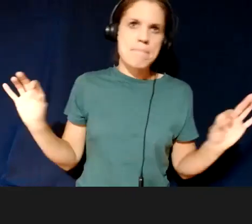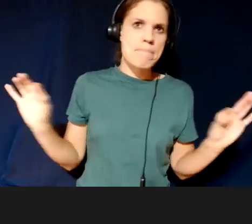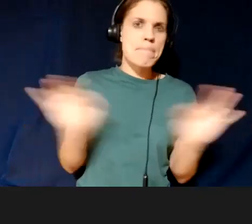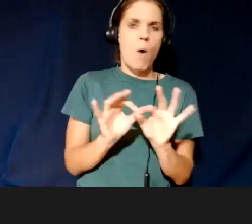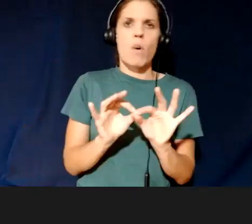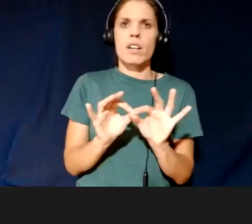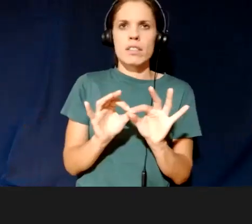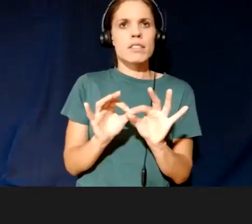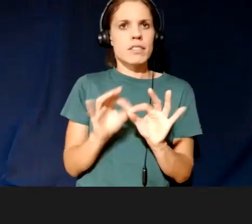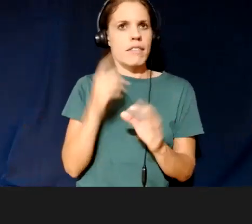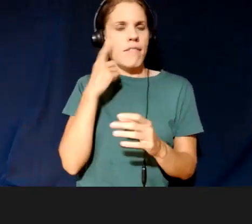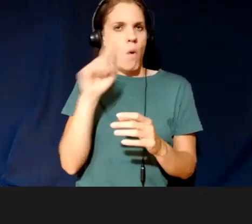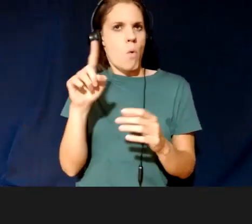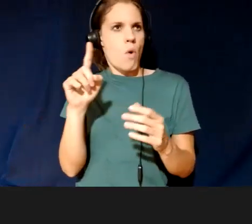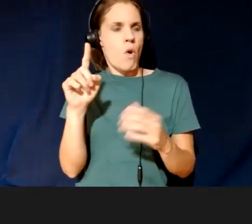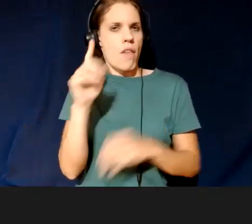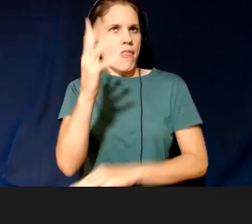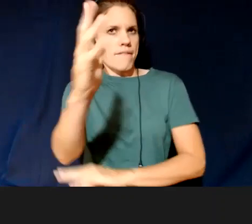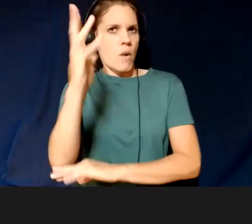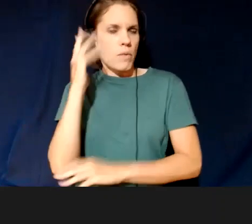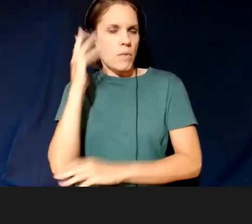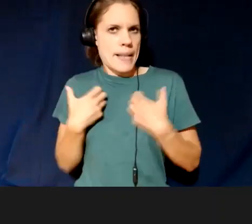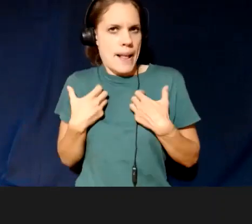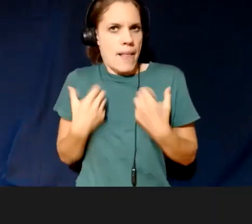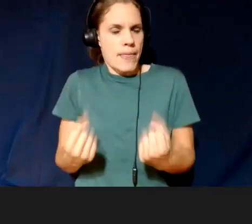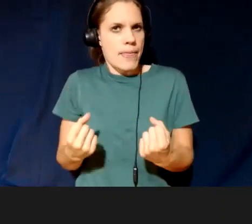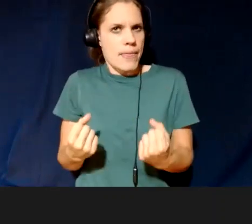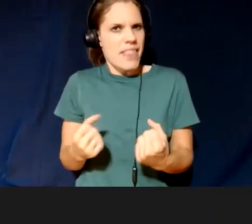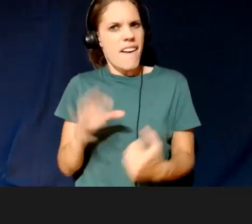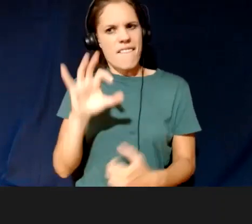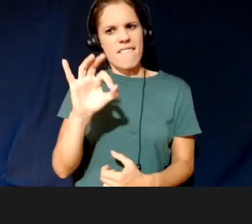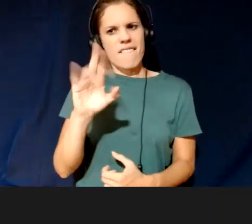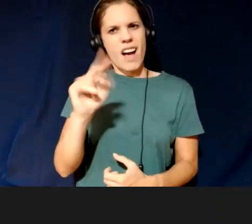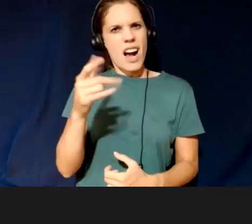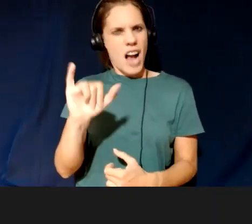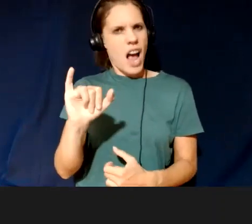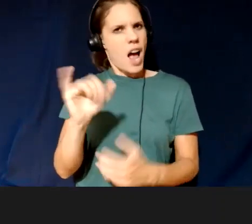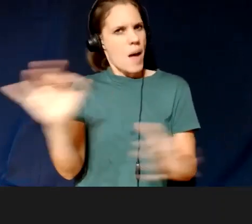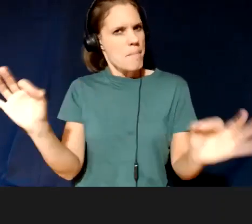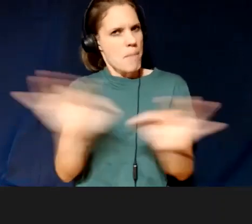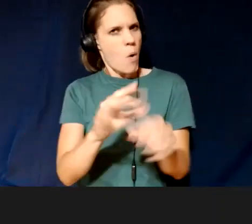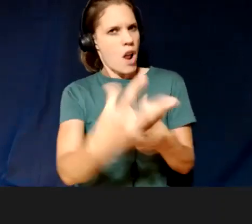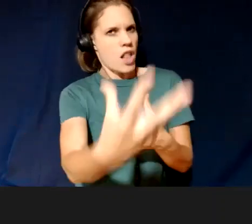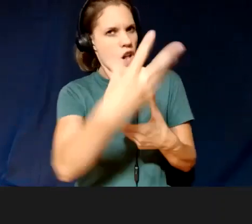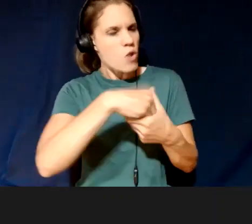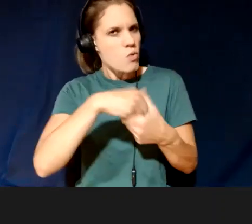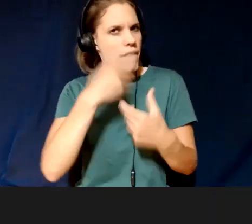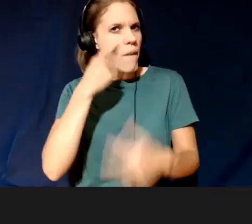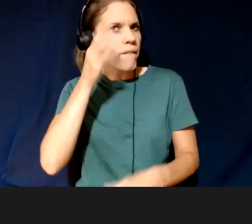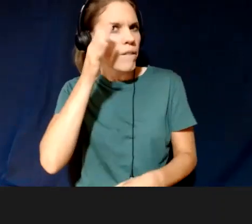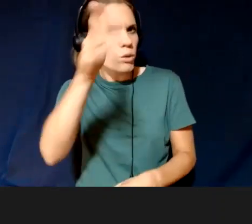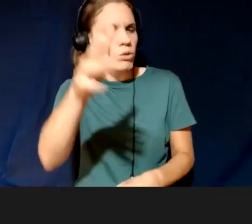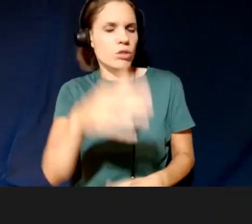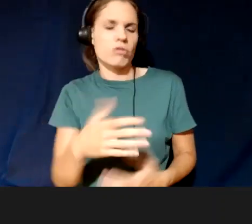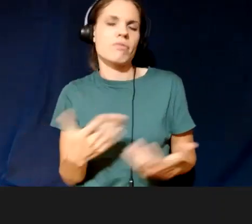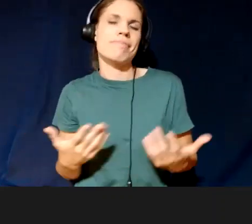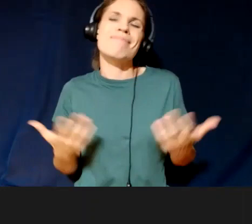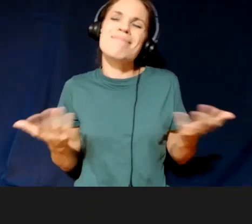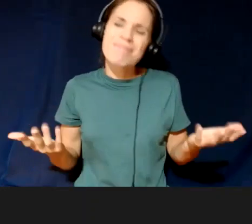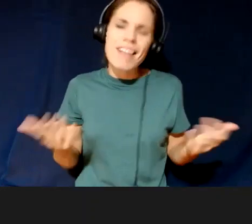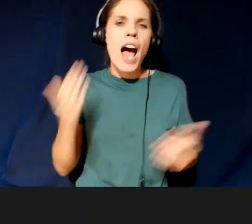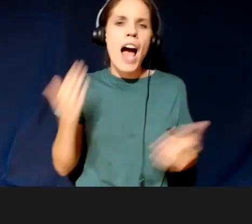health. It would be important to include them in the future. Is there, I know there are people looking a